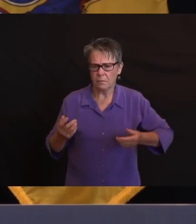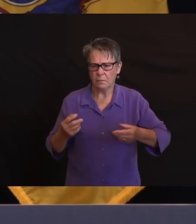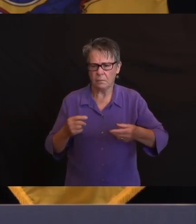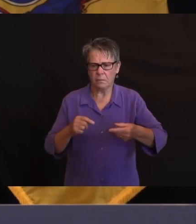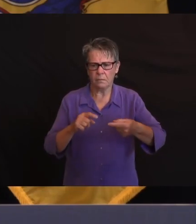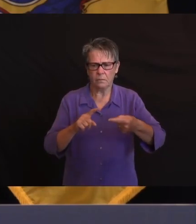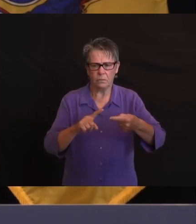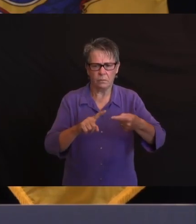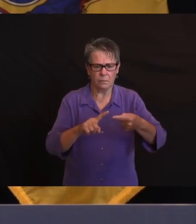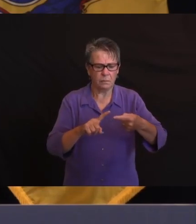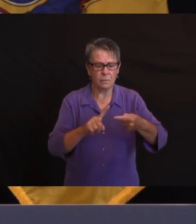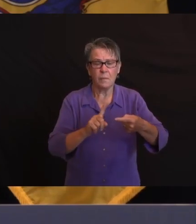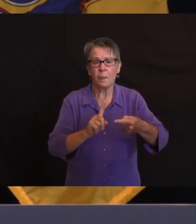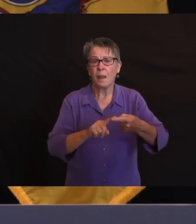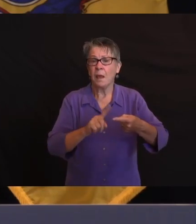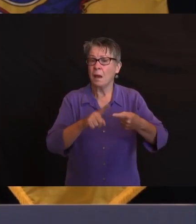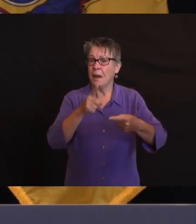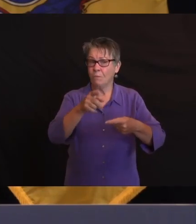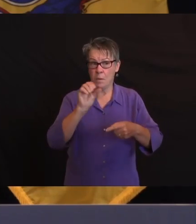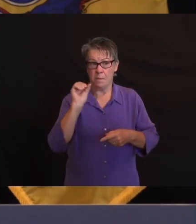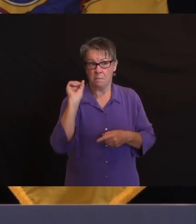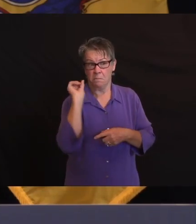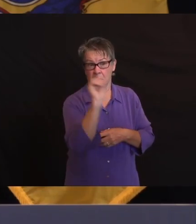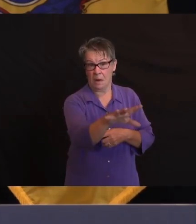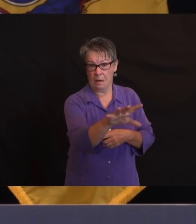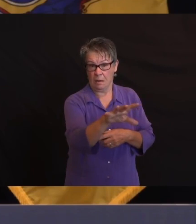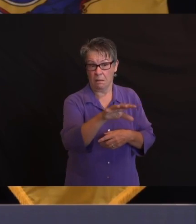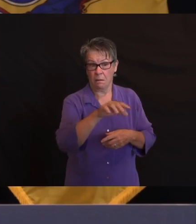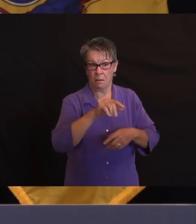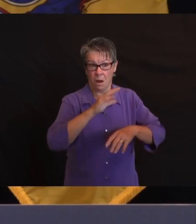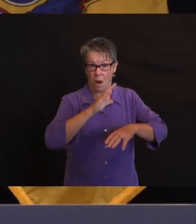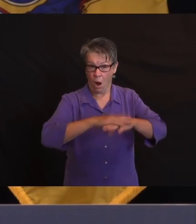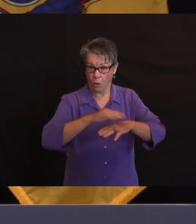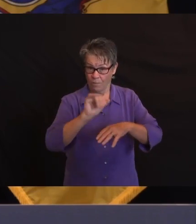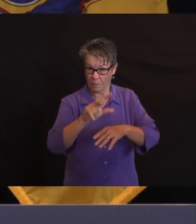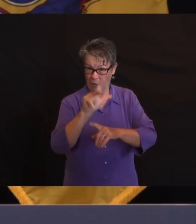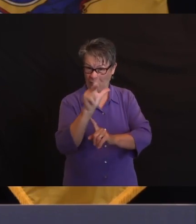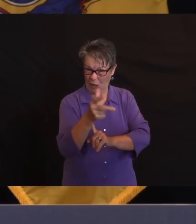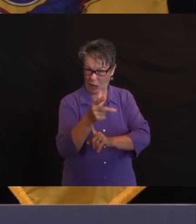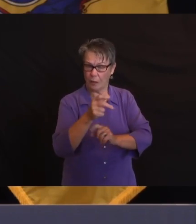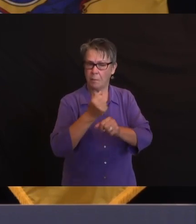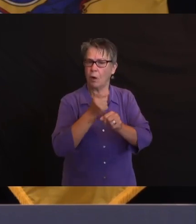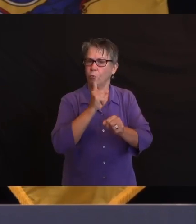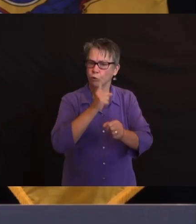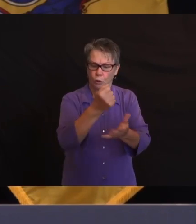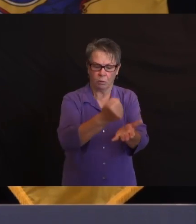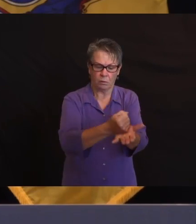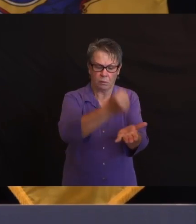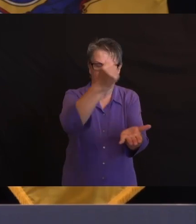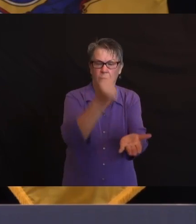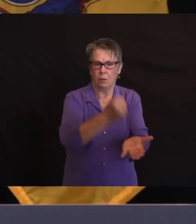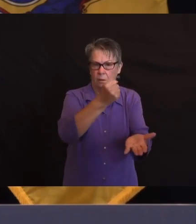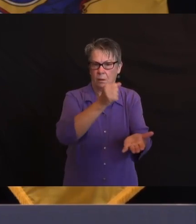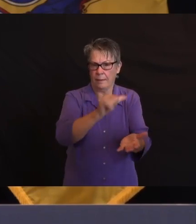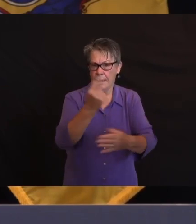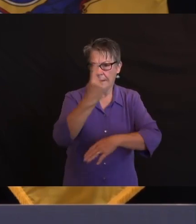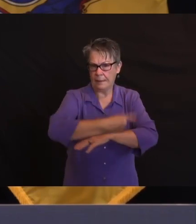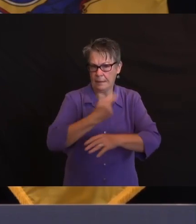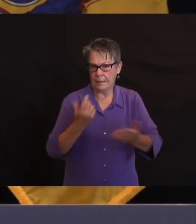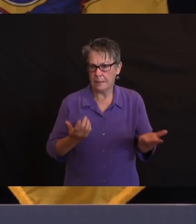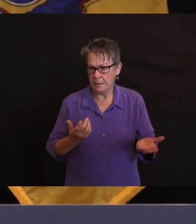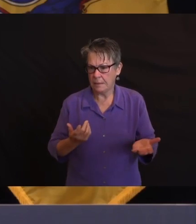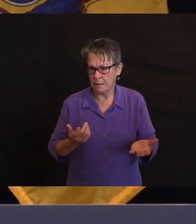doesn't have a postmark, if it's received by the Board of Elections within 48 hours of polls closing. That's right. Count. So either postmarked by